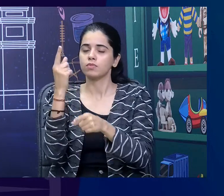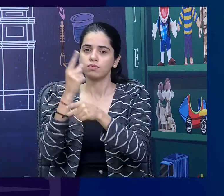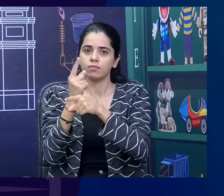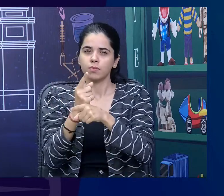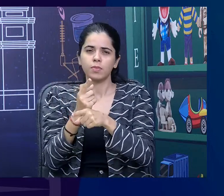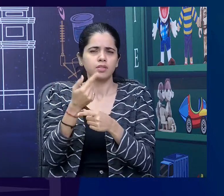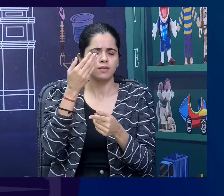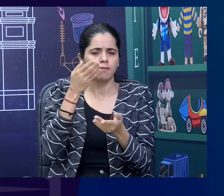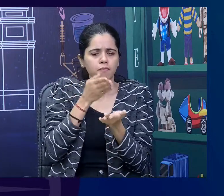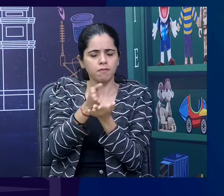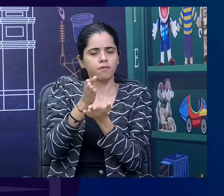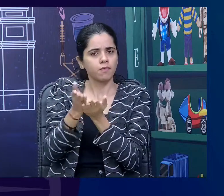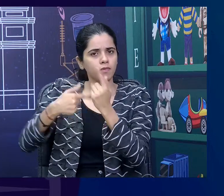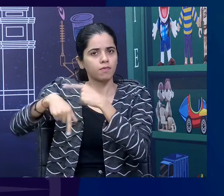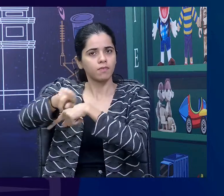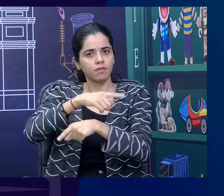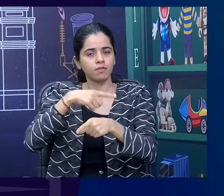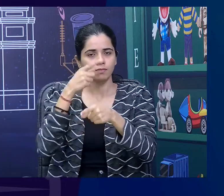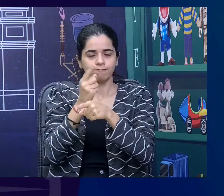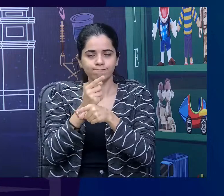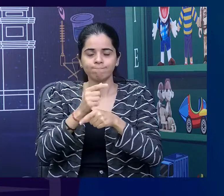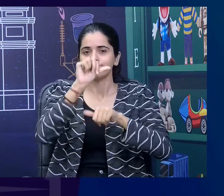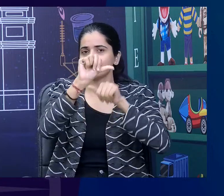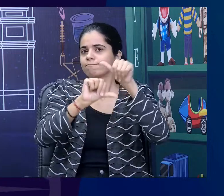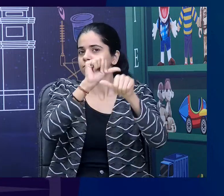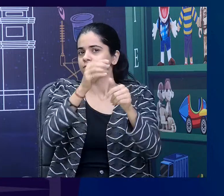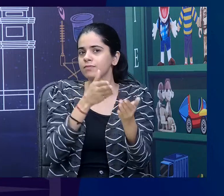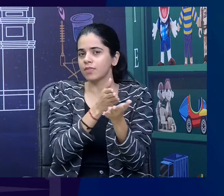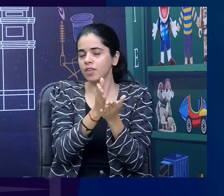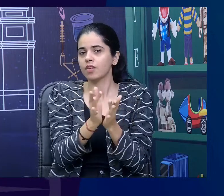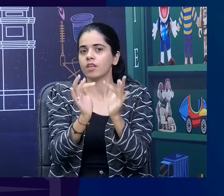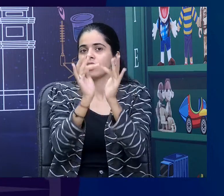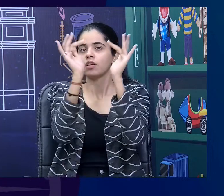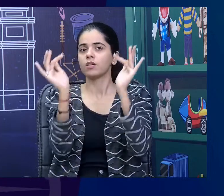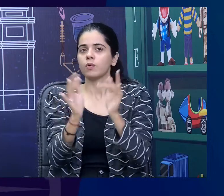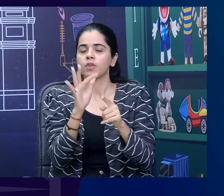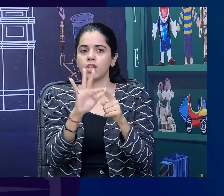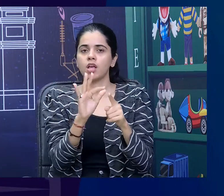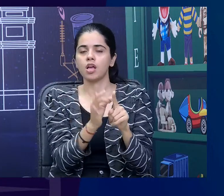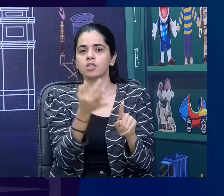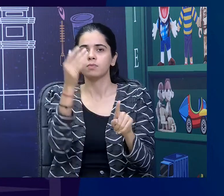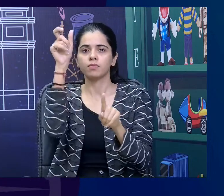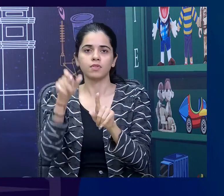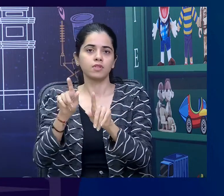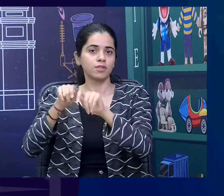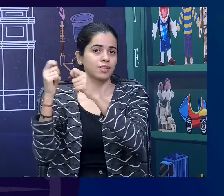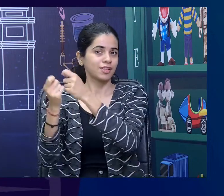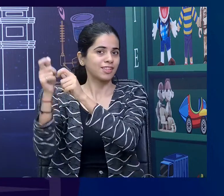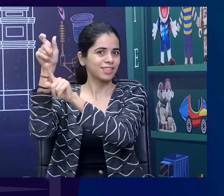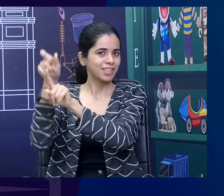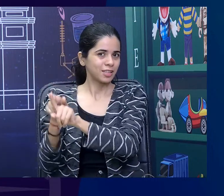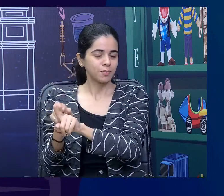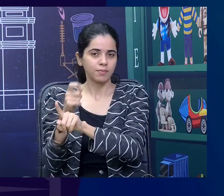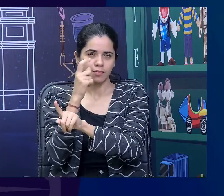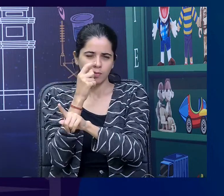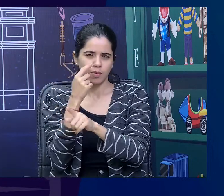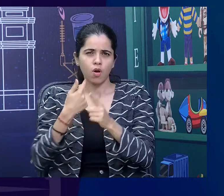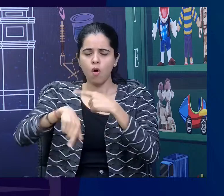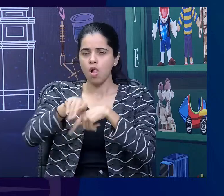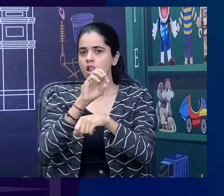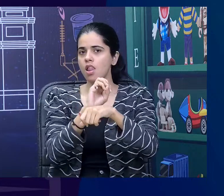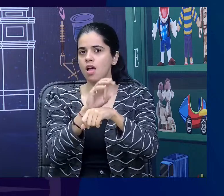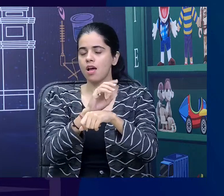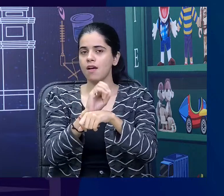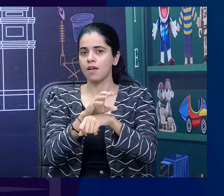the strategies behind all those things. We have joined by our experts so that she can give you knowledge about all